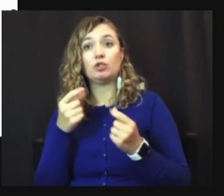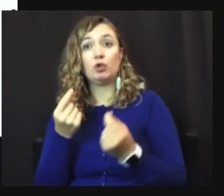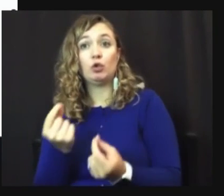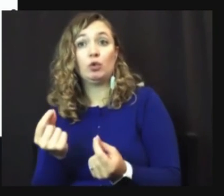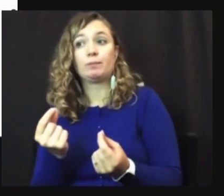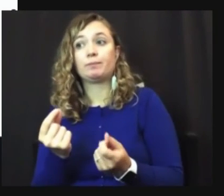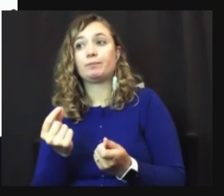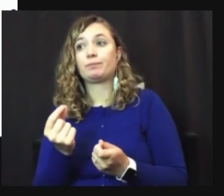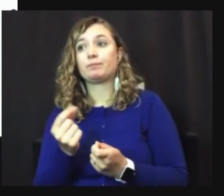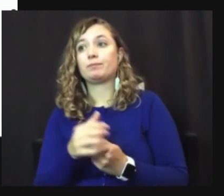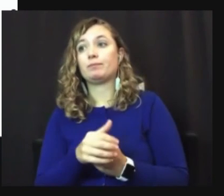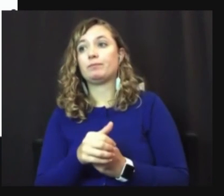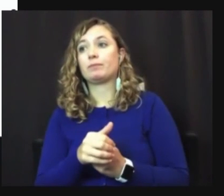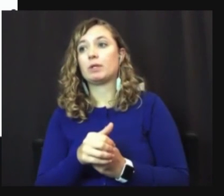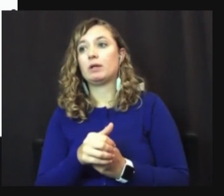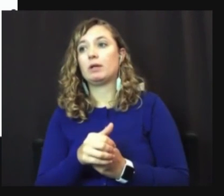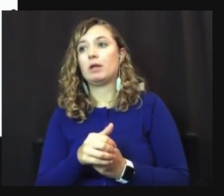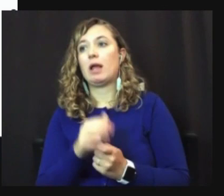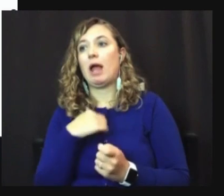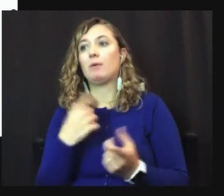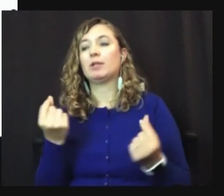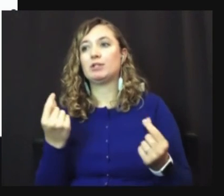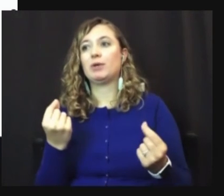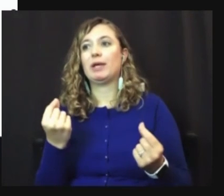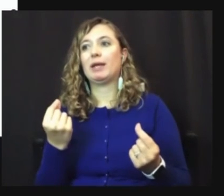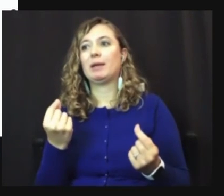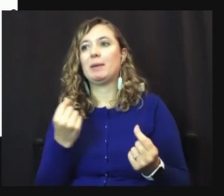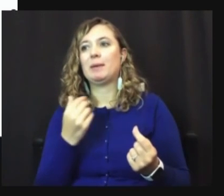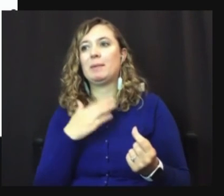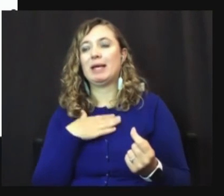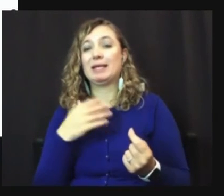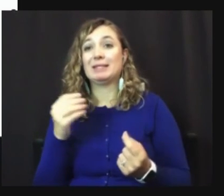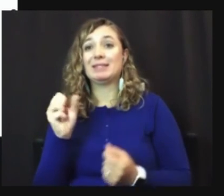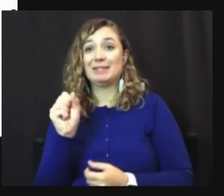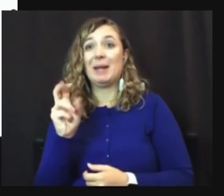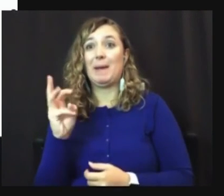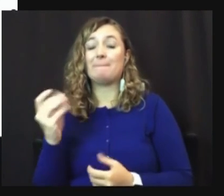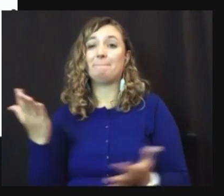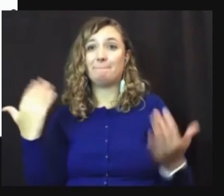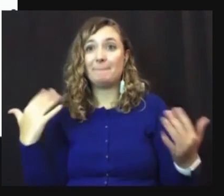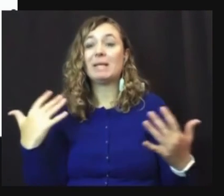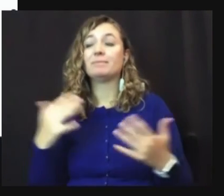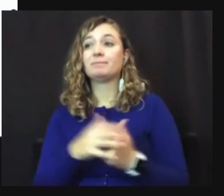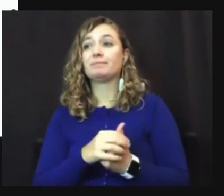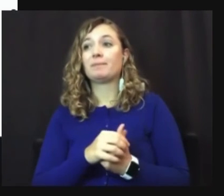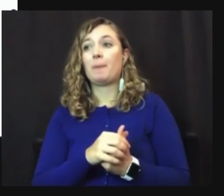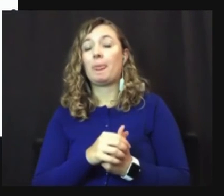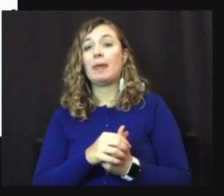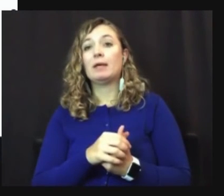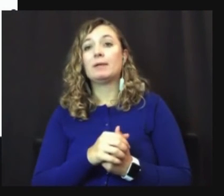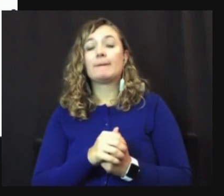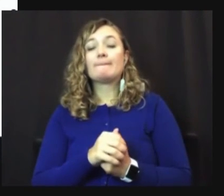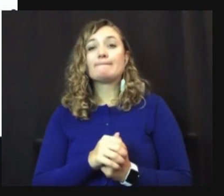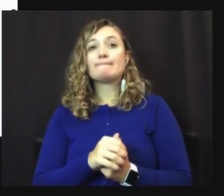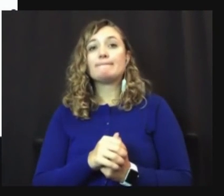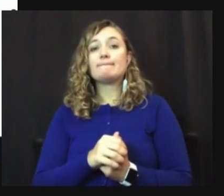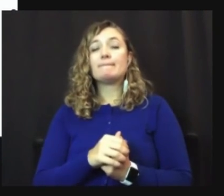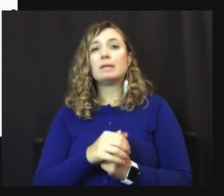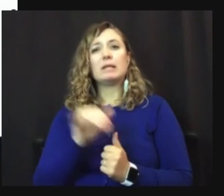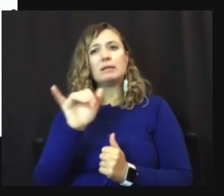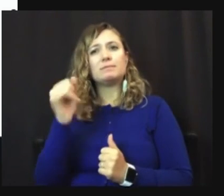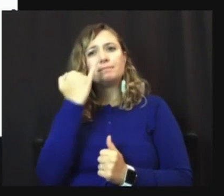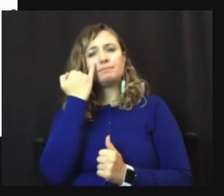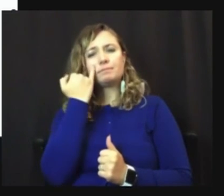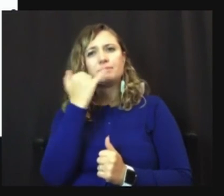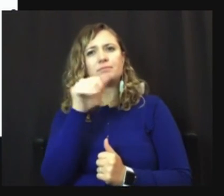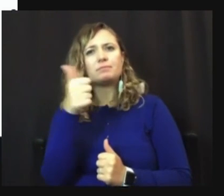because I'm not going to apologize, but I was doing this because it's one of my stems. Like if there's other stems that this person